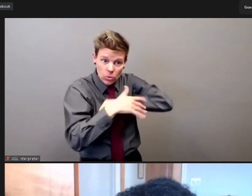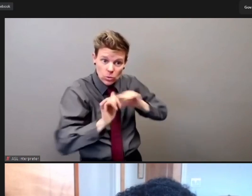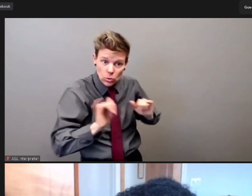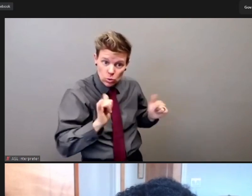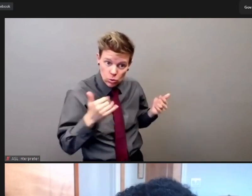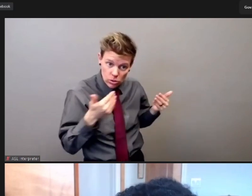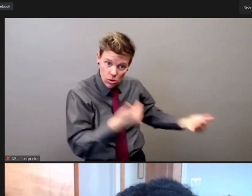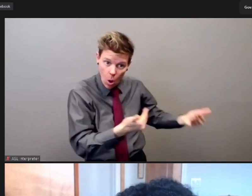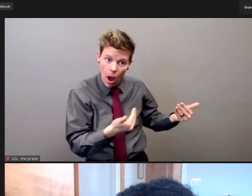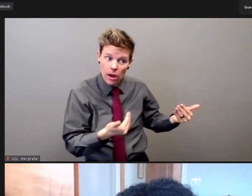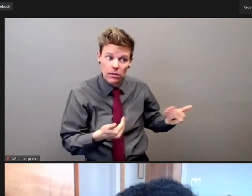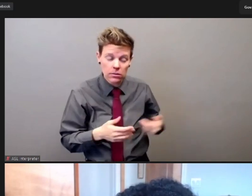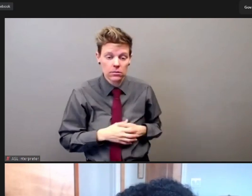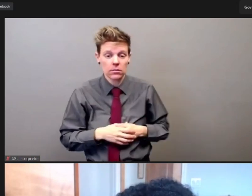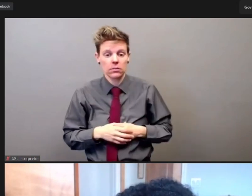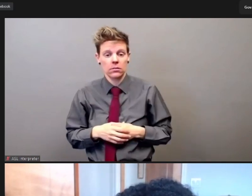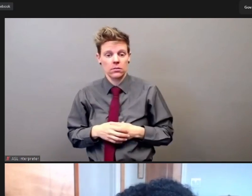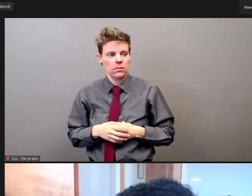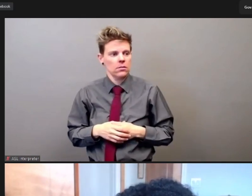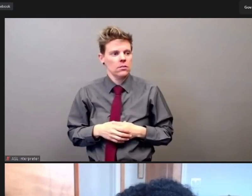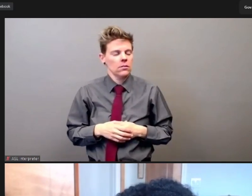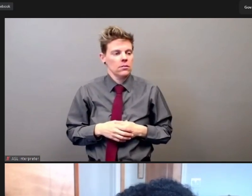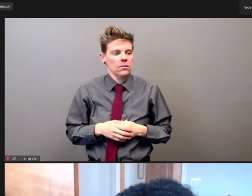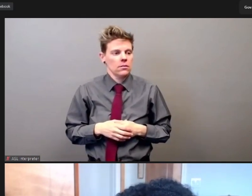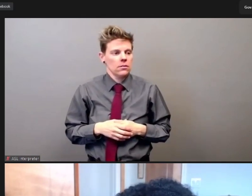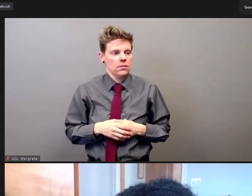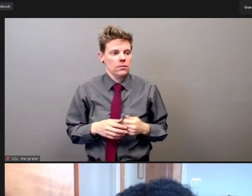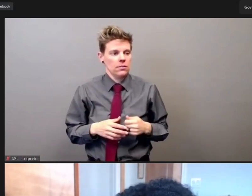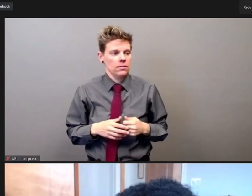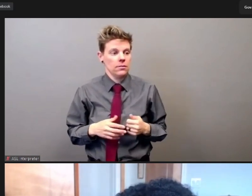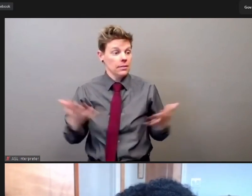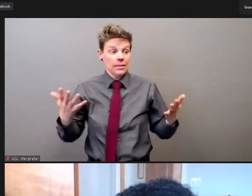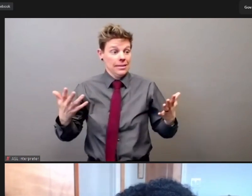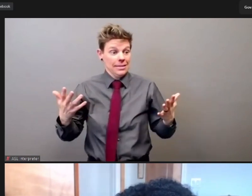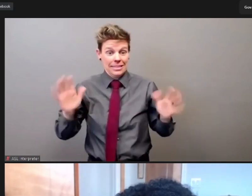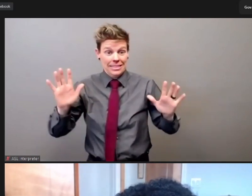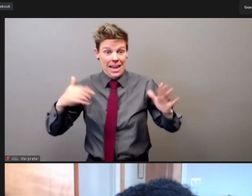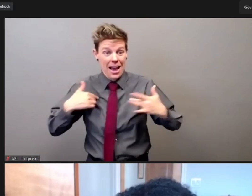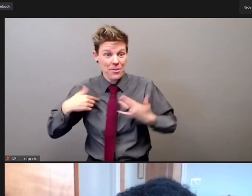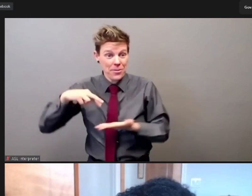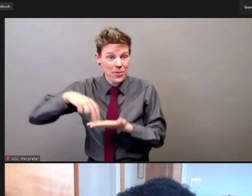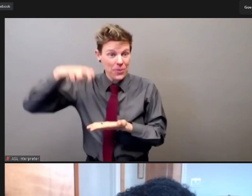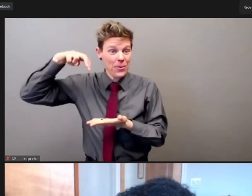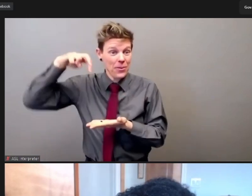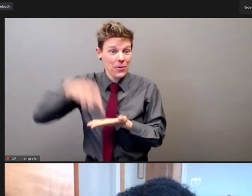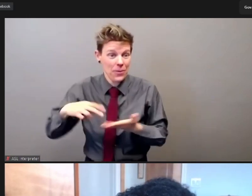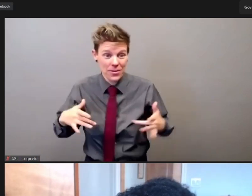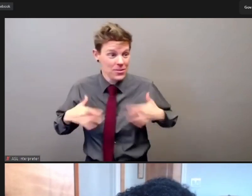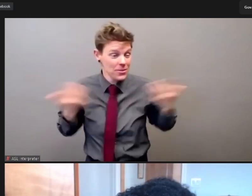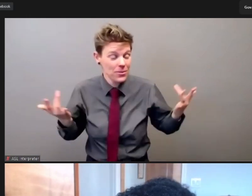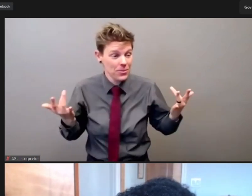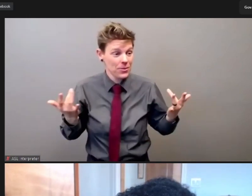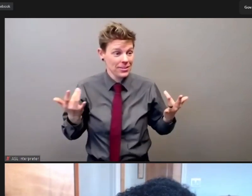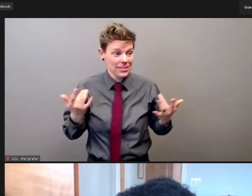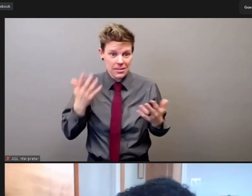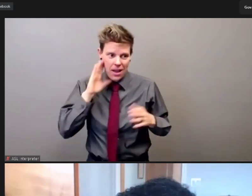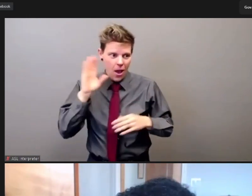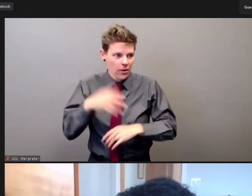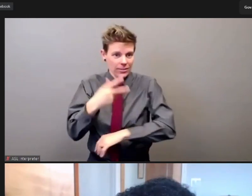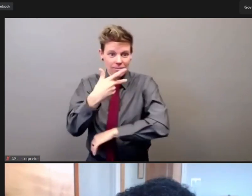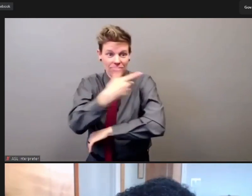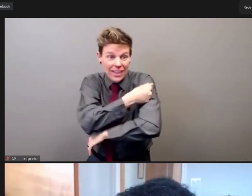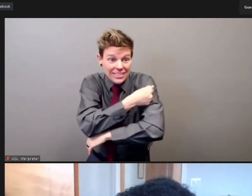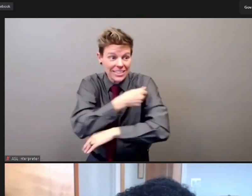I get very jazzed about the interest in the vaccines, the registration, and